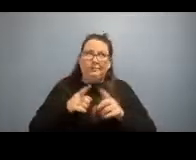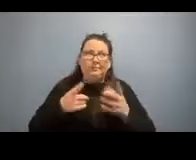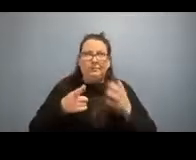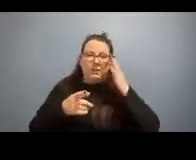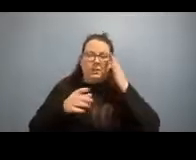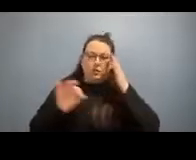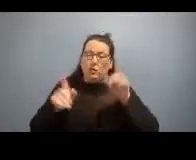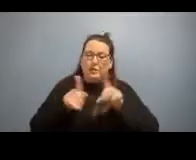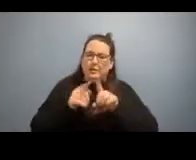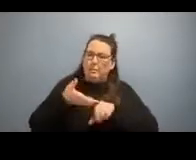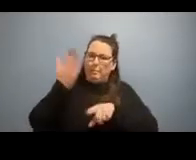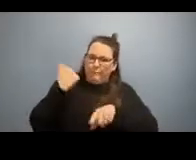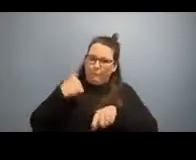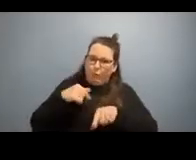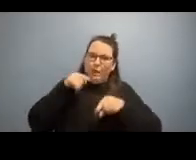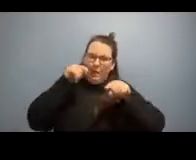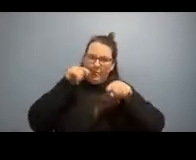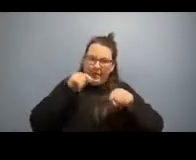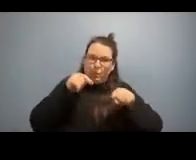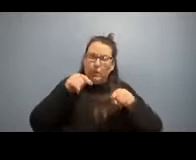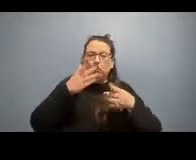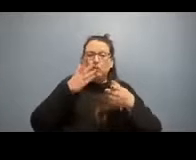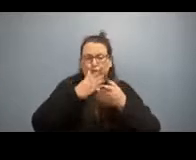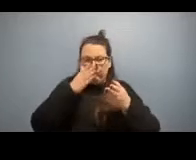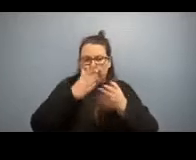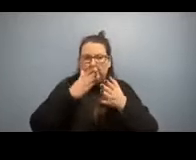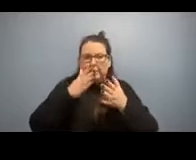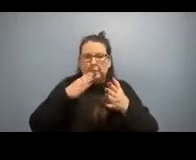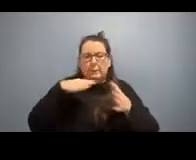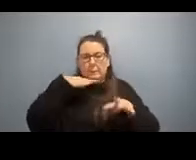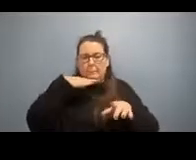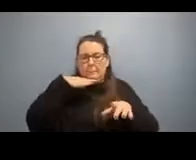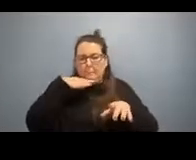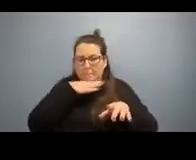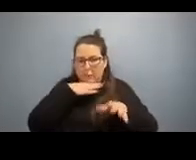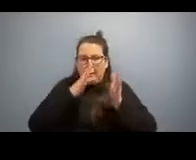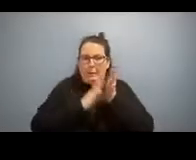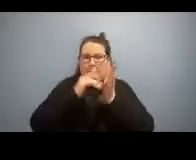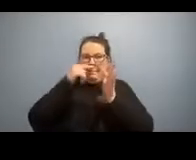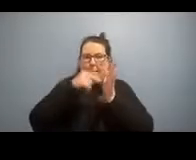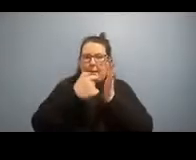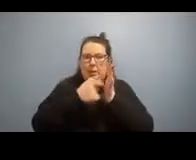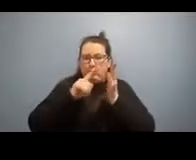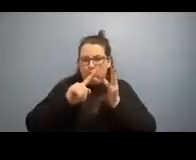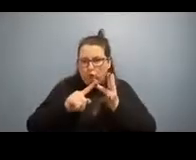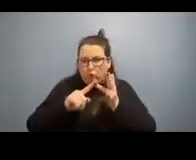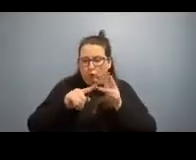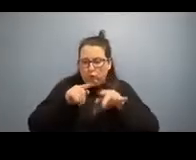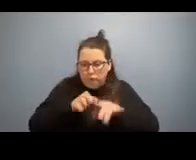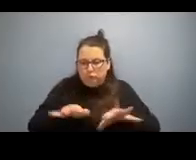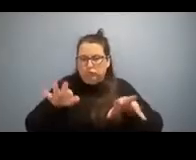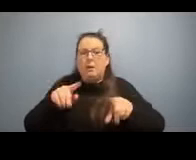this is spread quite evenly across Metro Melbourne. But we also recognize that, particularly in the